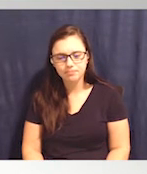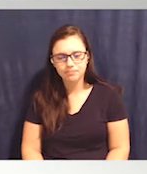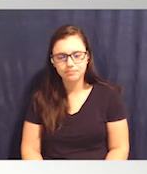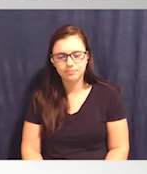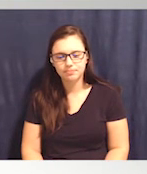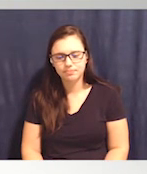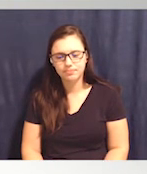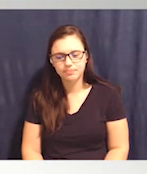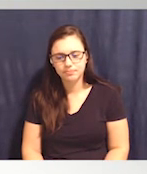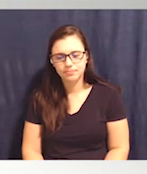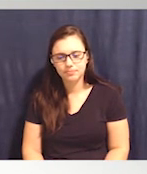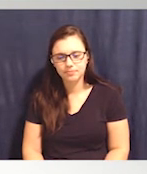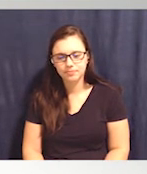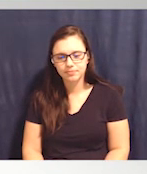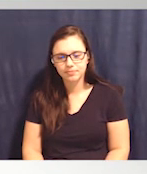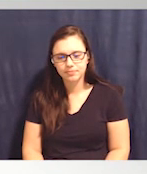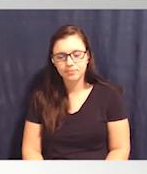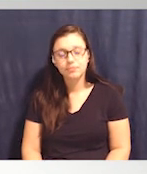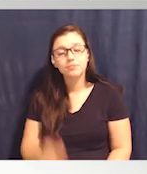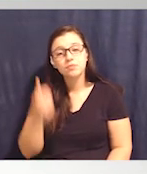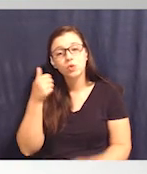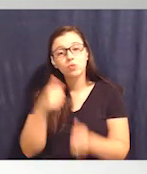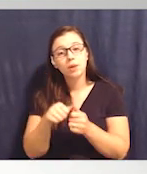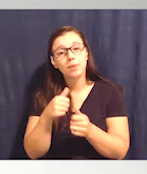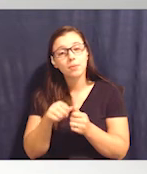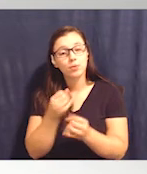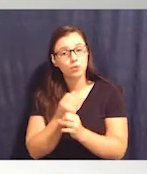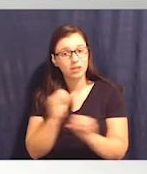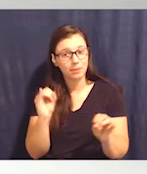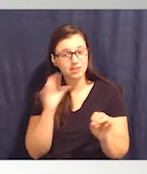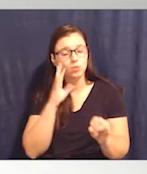Remember that independence is going to benefit both you and your child.